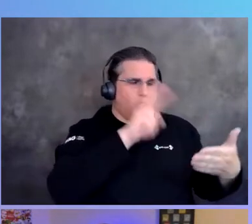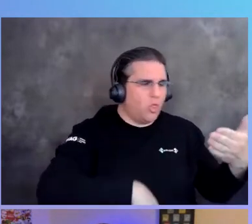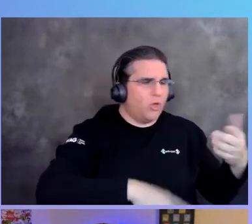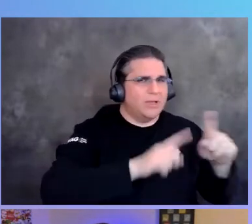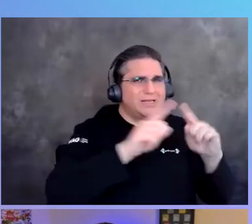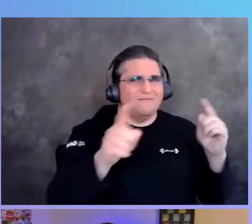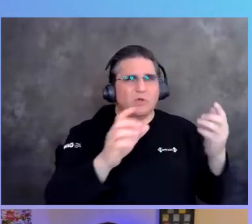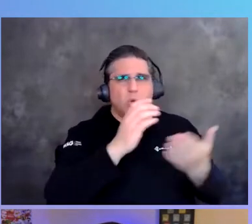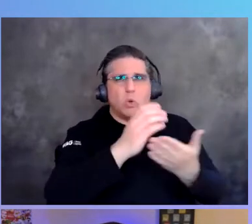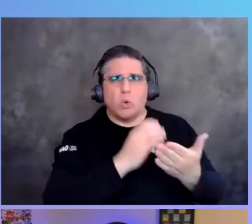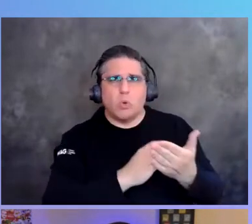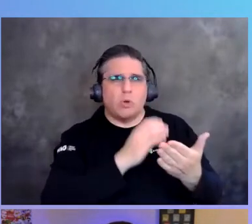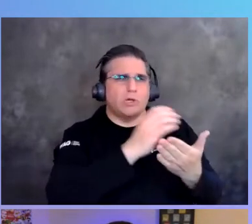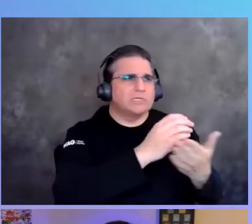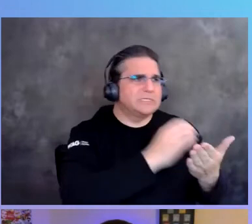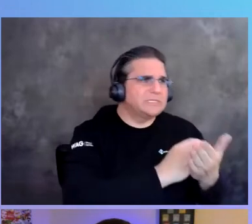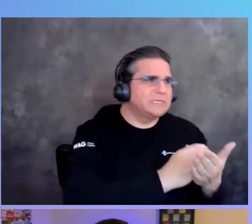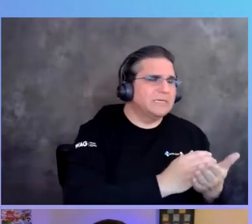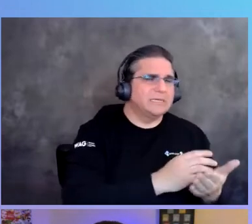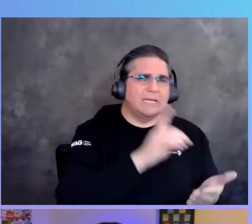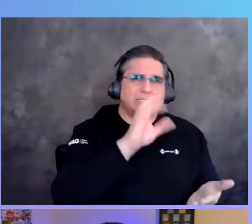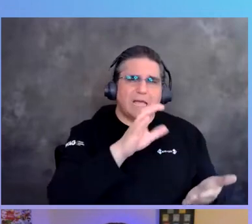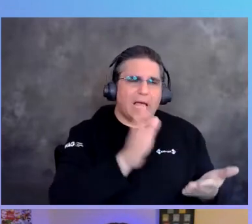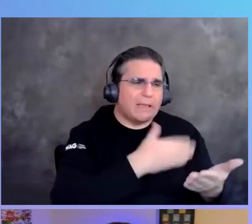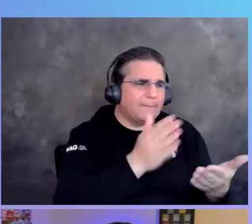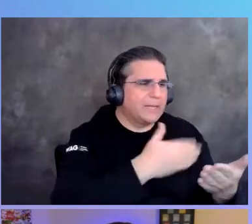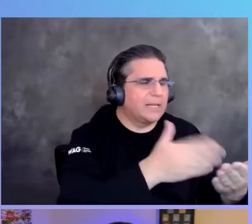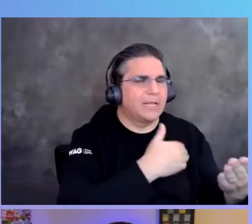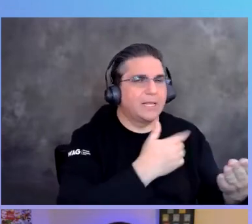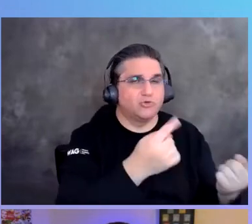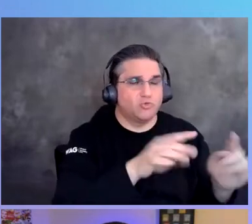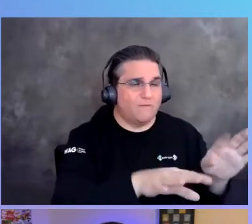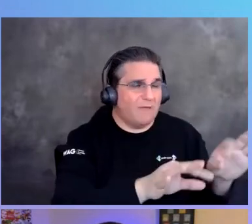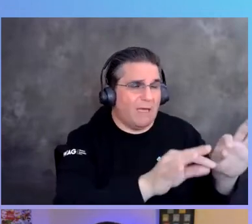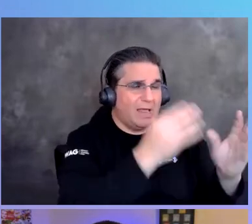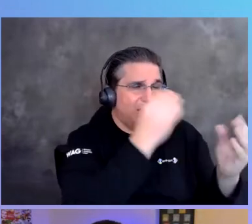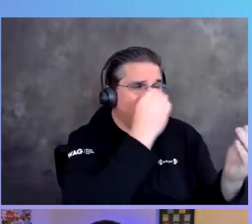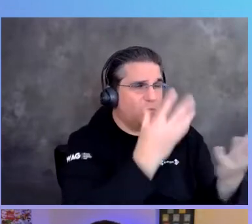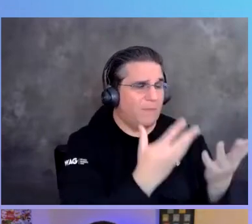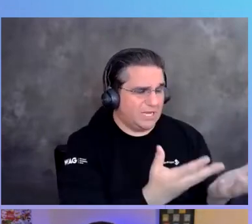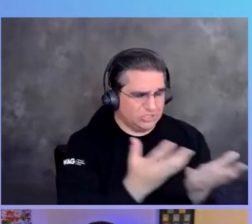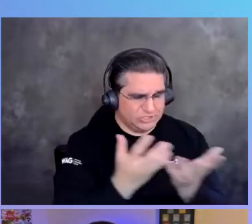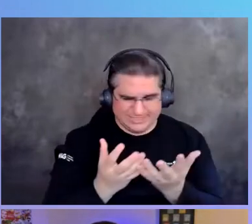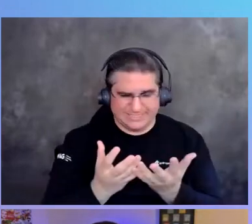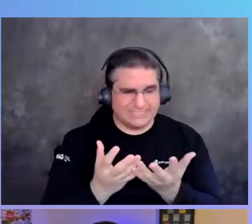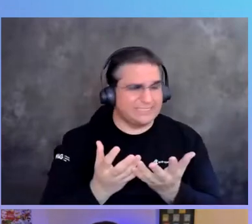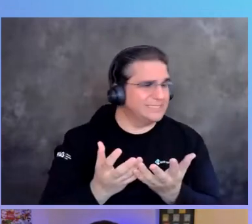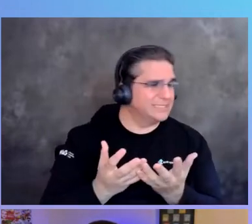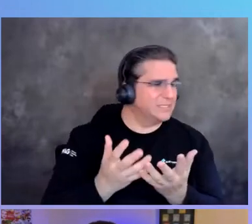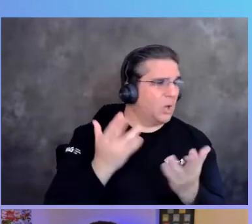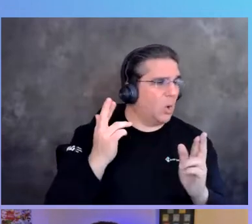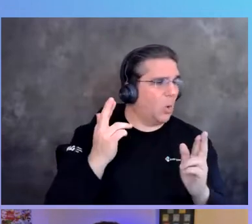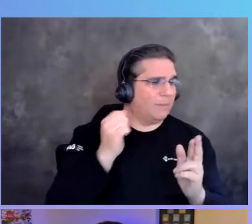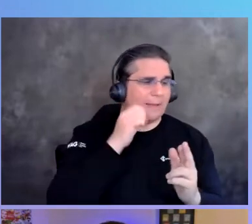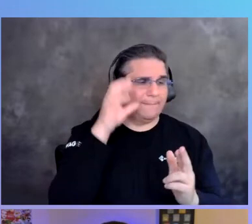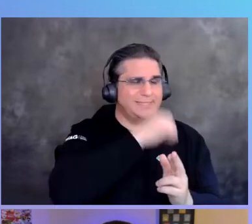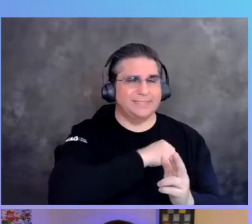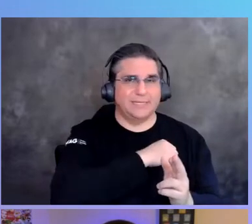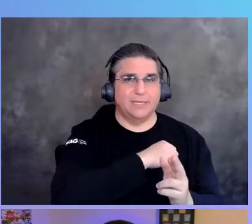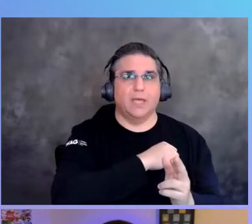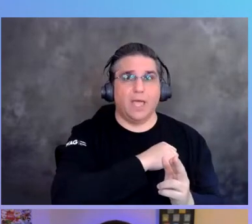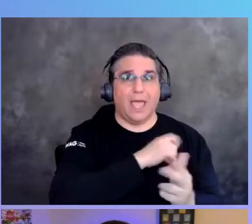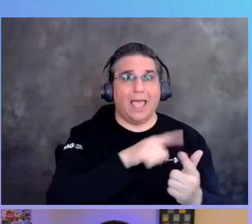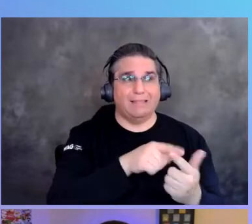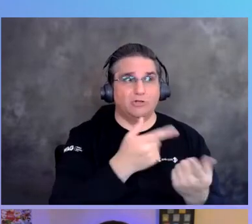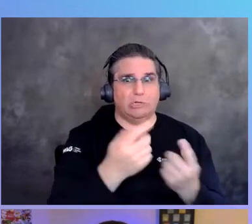of documentation in order to hope that they have the information that they need, and additionally hope that they're able to correctly apply it to